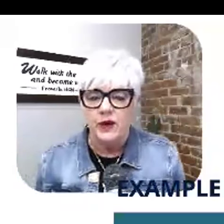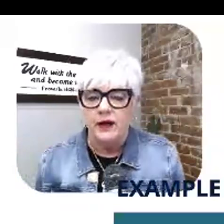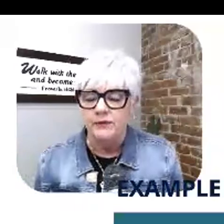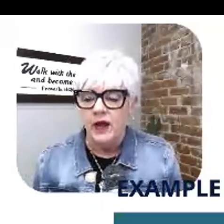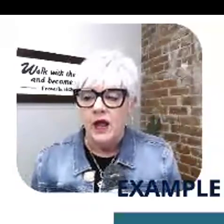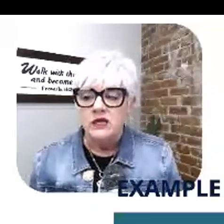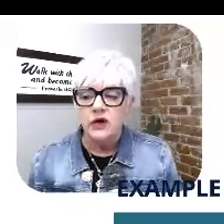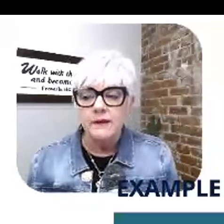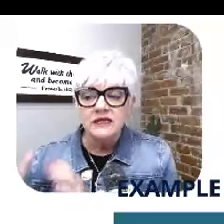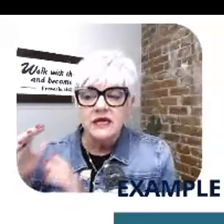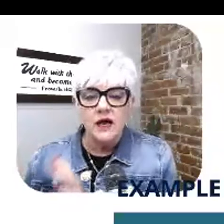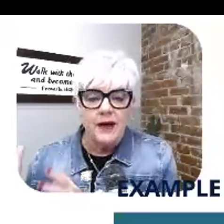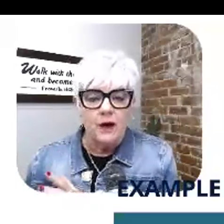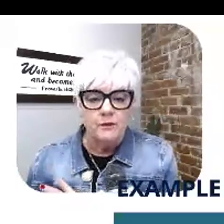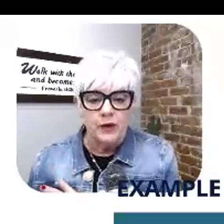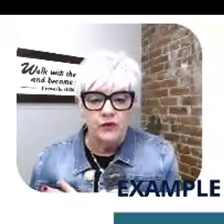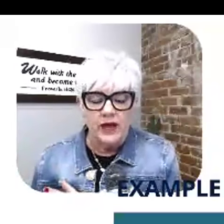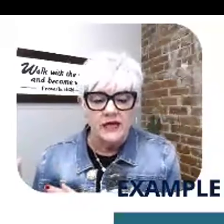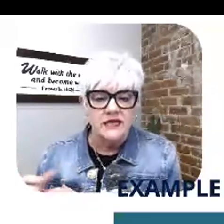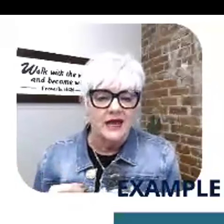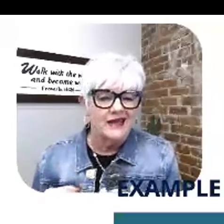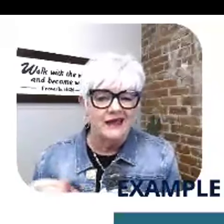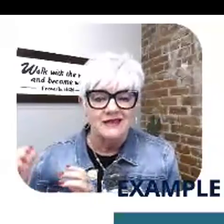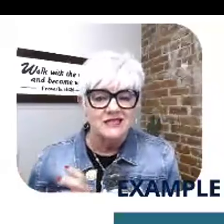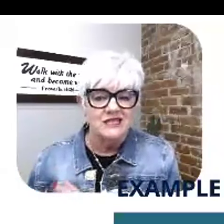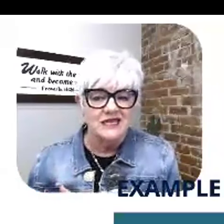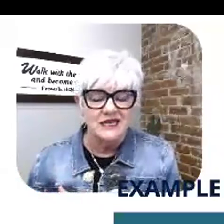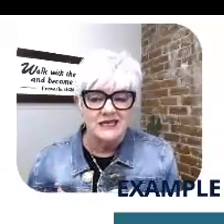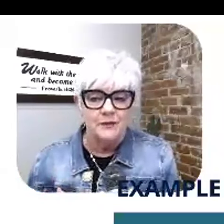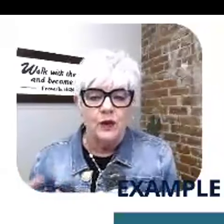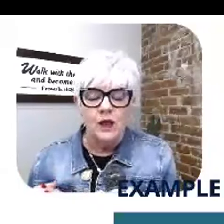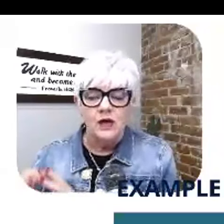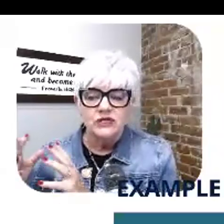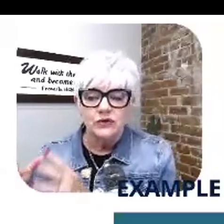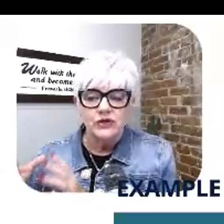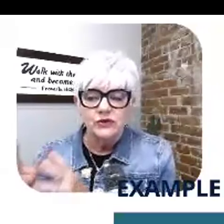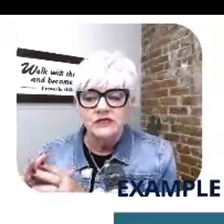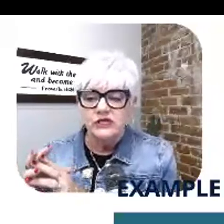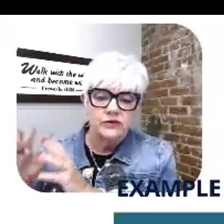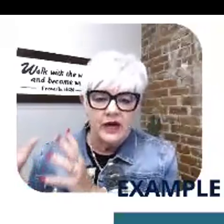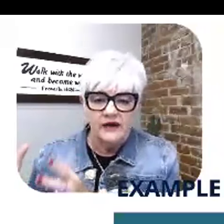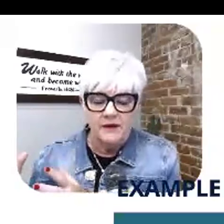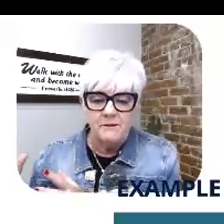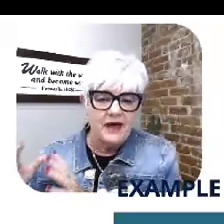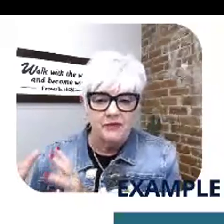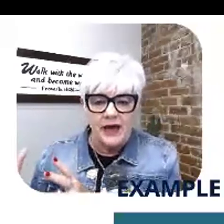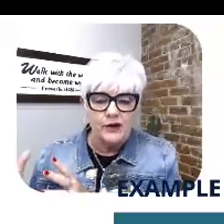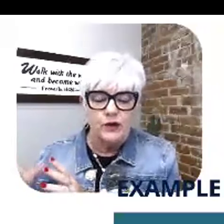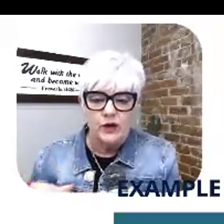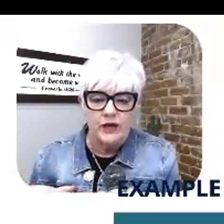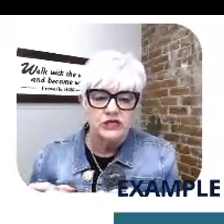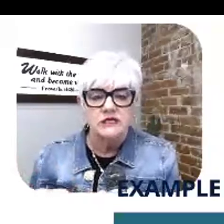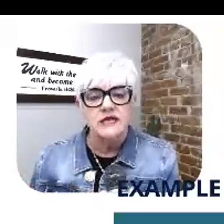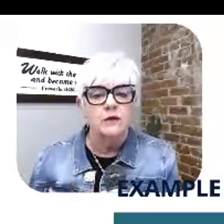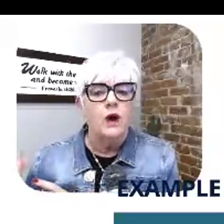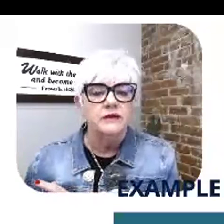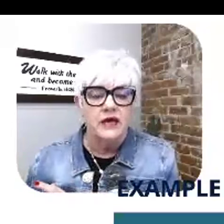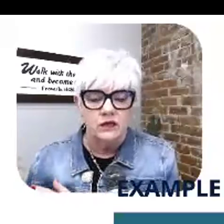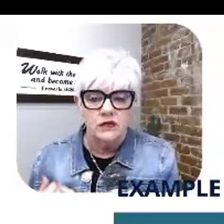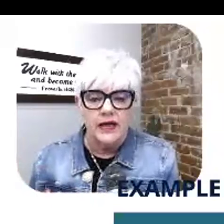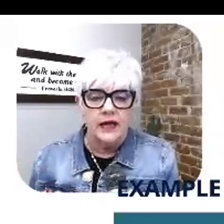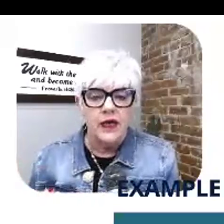as well. So I'm going to talk about both ways. And again, this is just an example. So you can do kind of the mathematical equation to say,